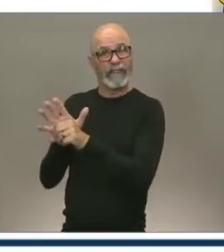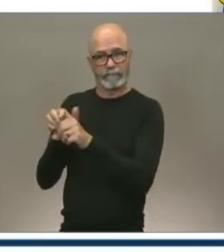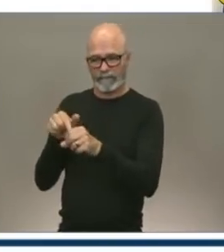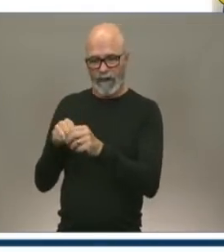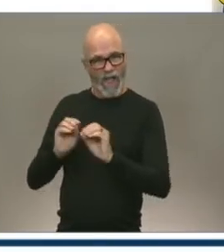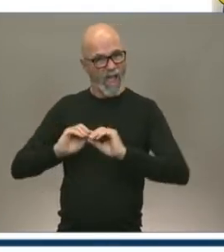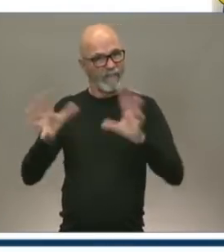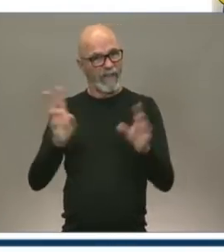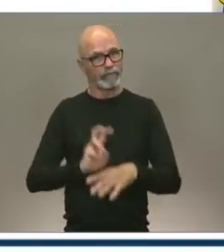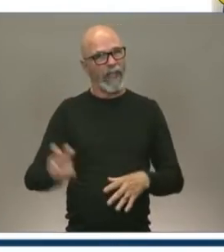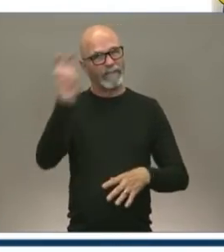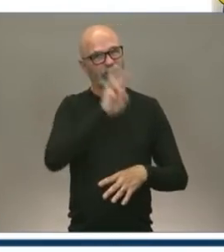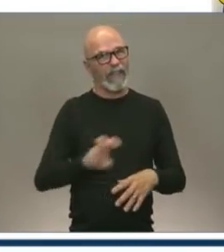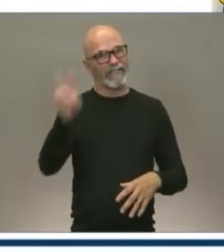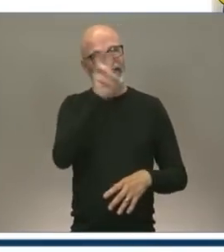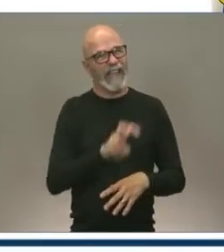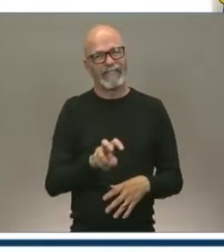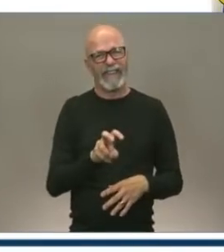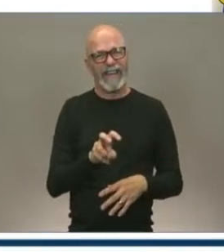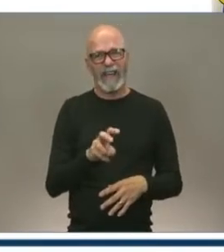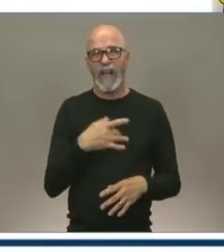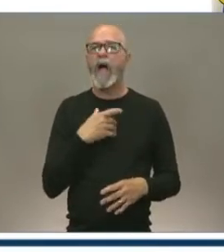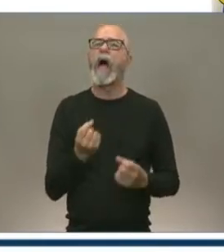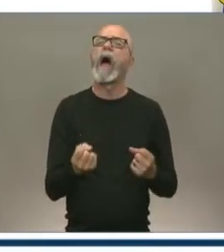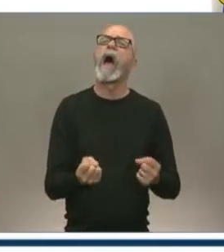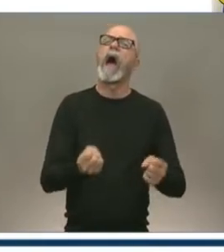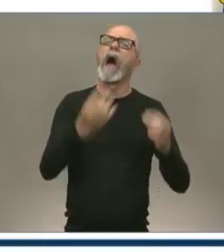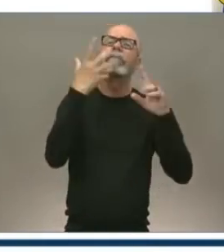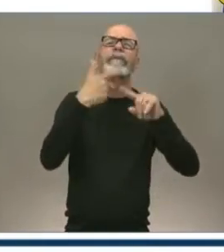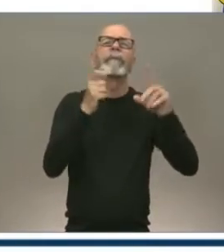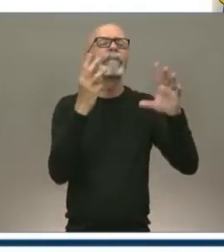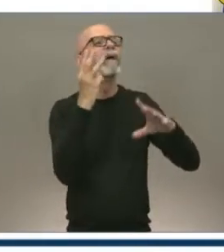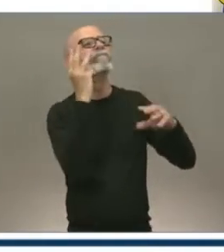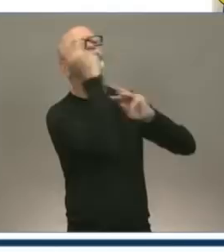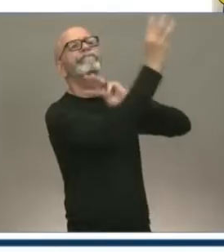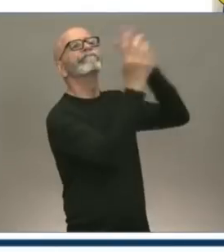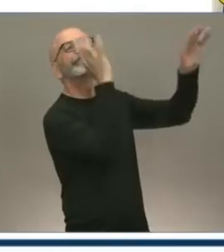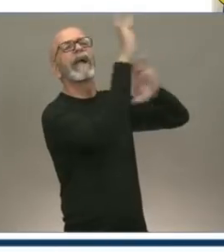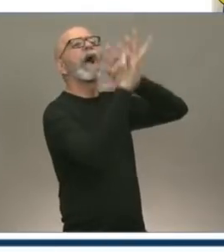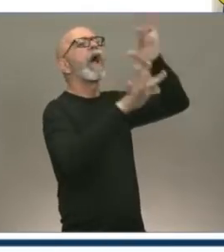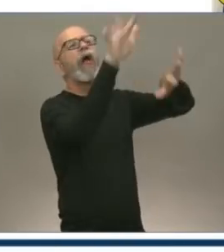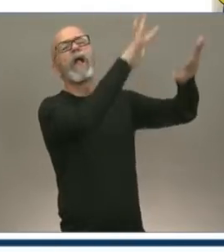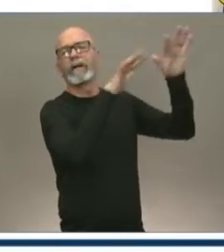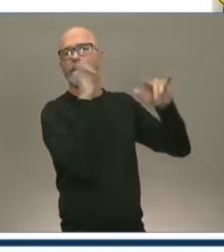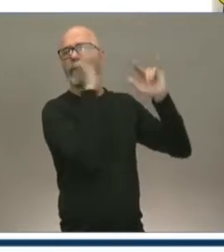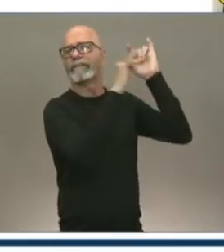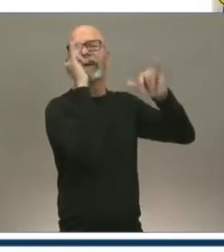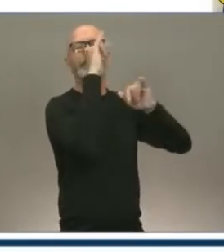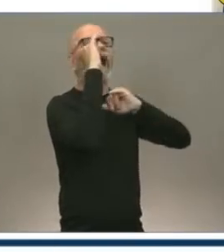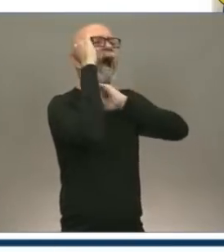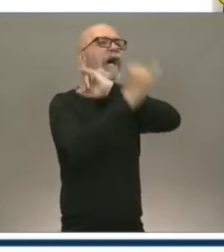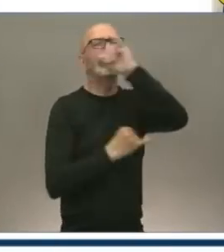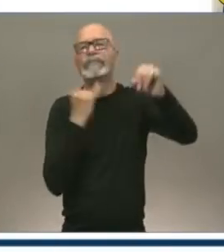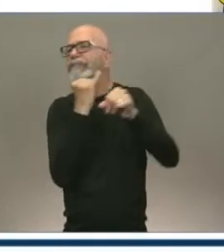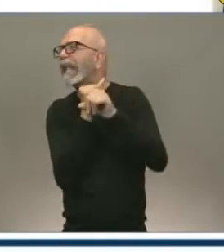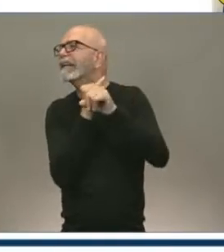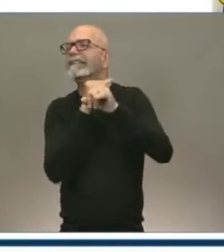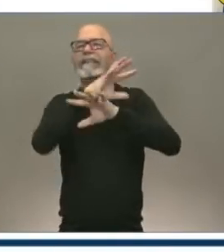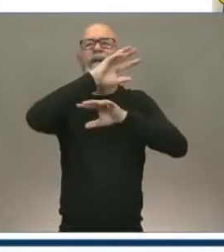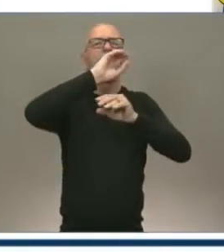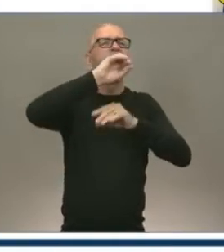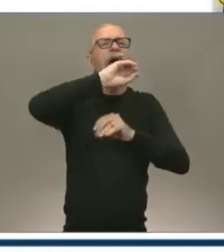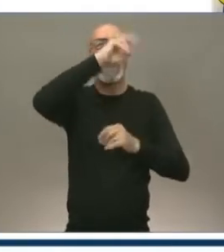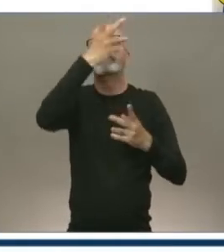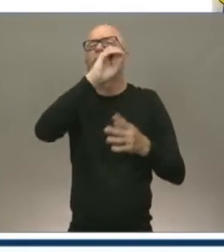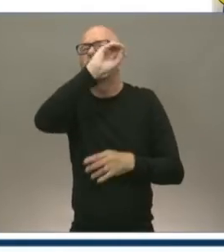Nova Scotia from outside Atlantic Canada? How many are international travelers? What percentages are positive? Do we